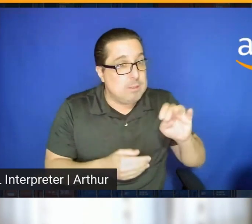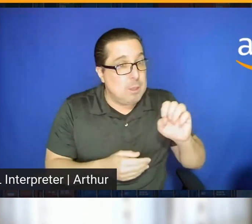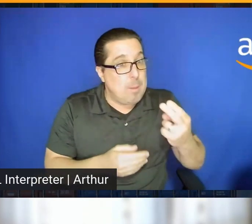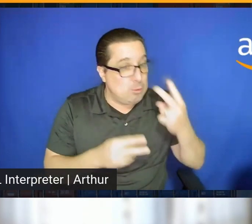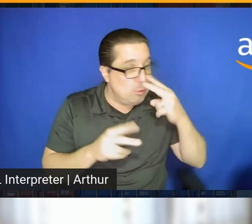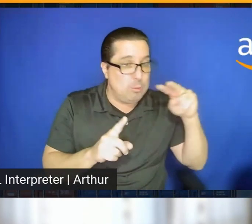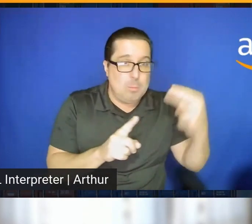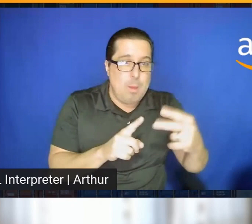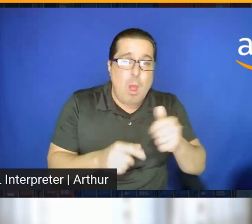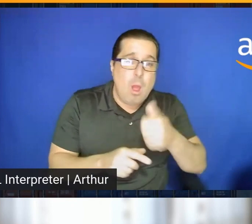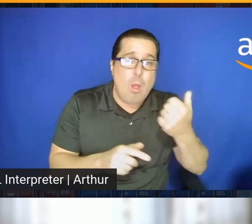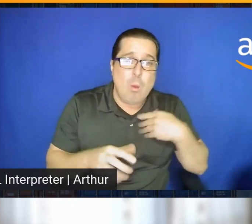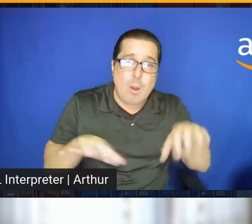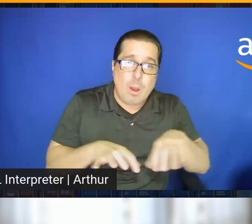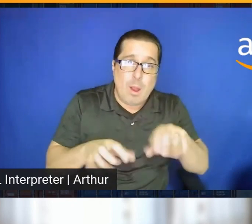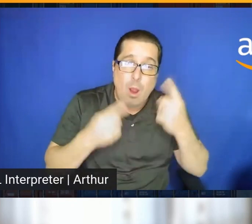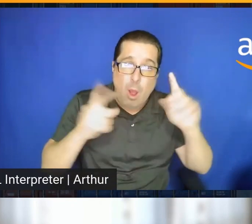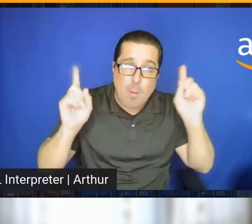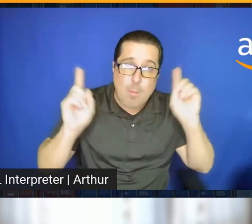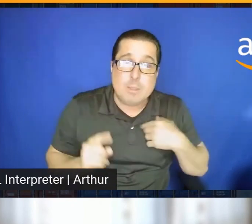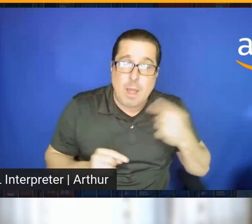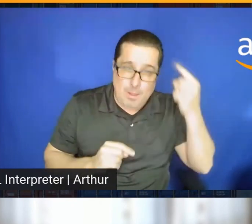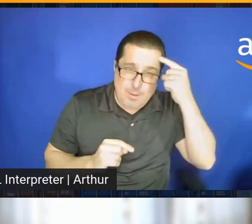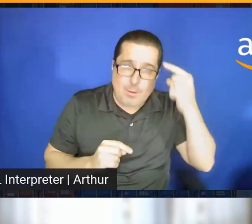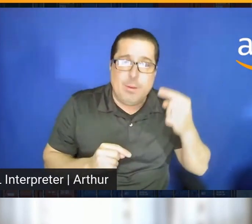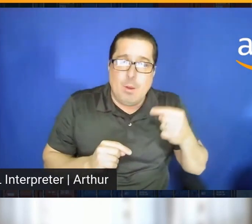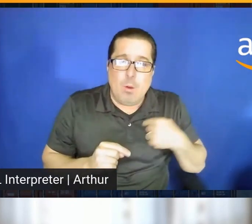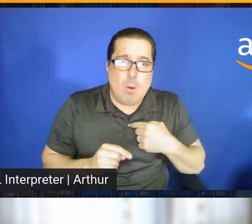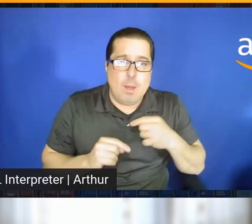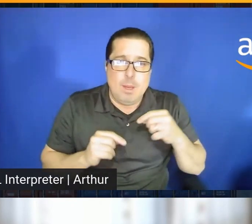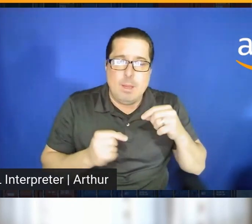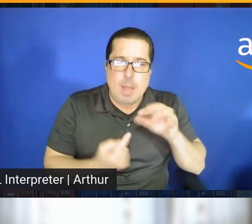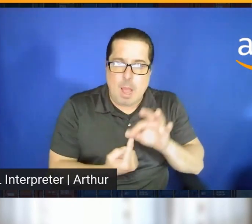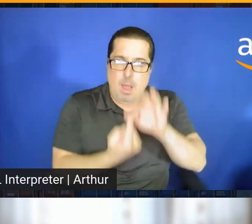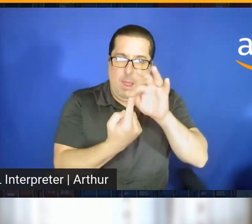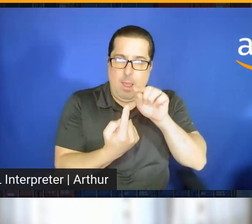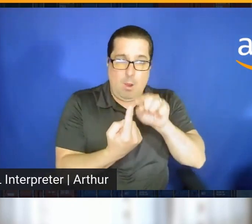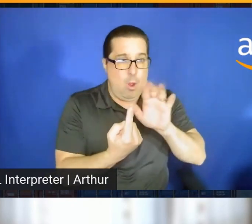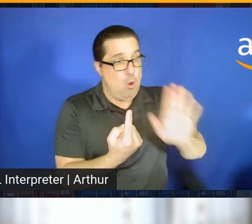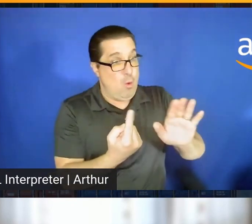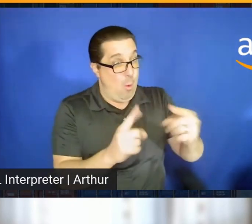here, that I think kind of highlights your point about like